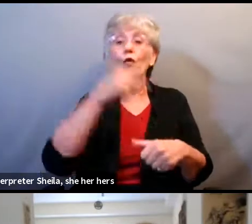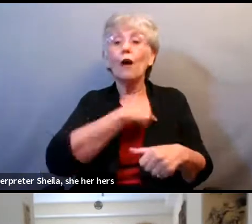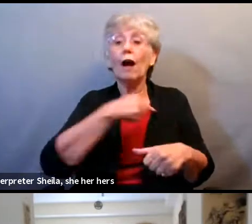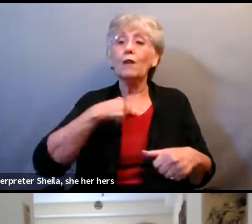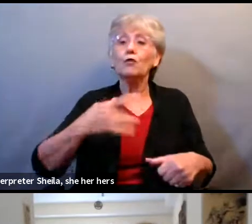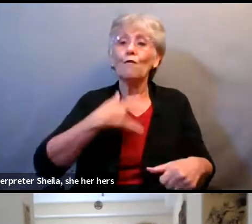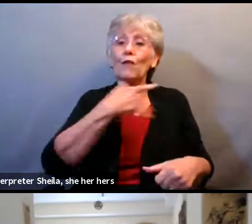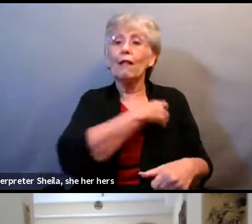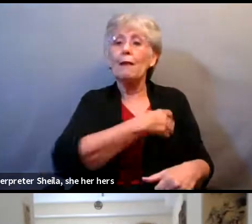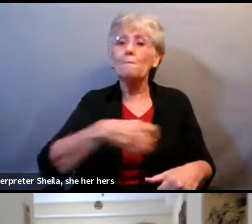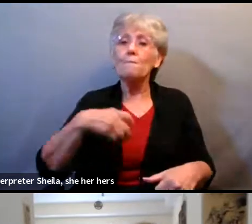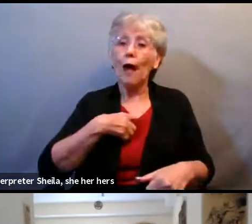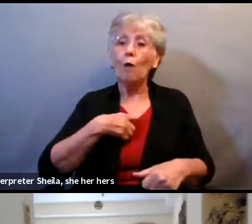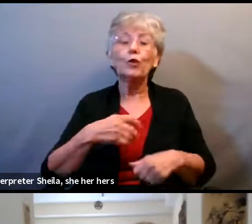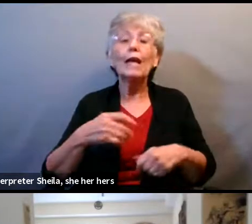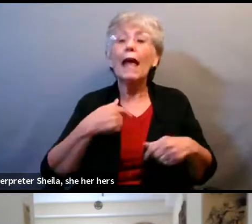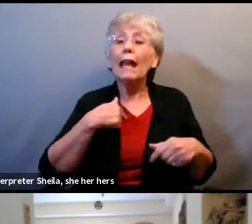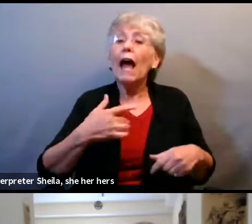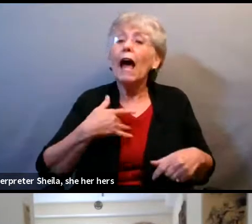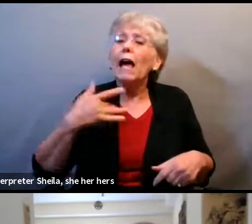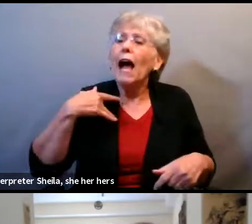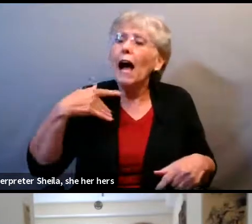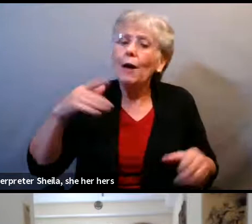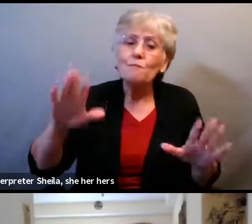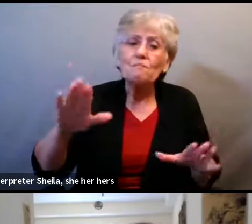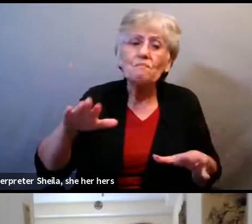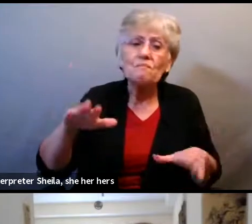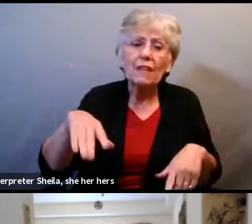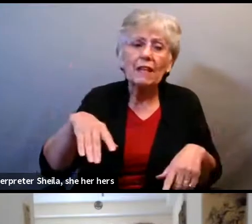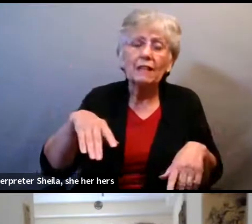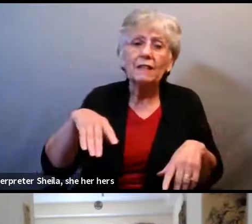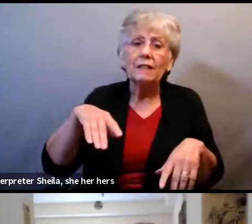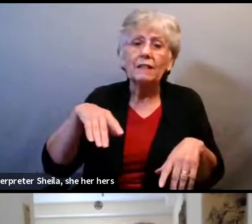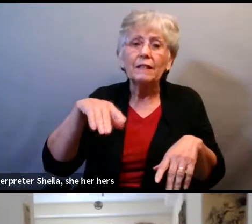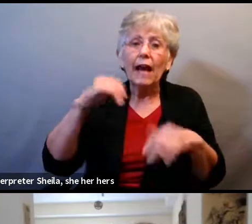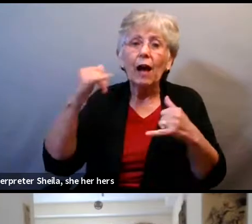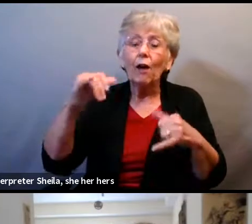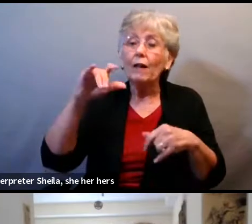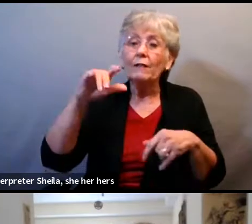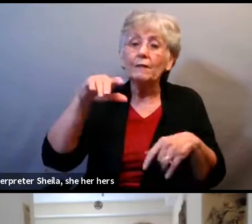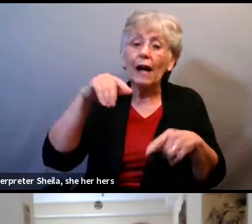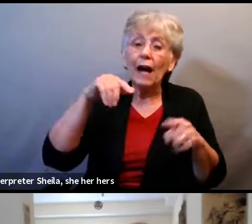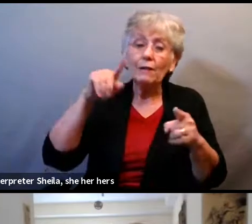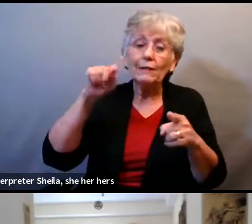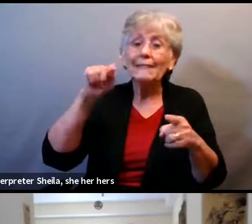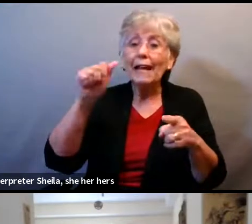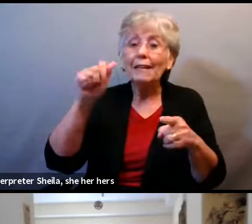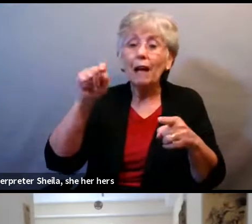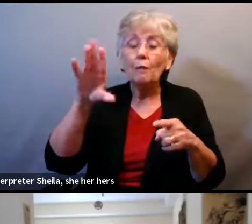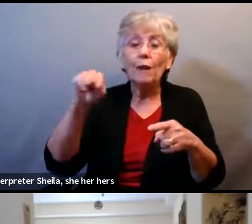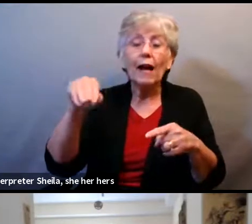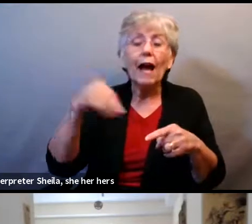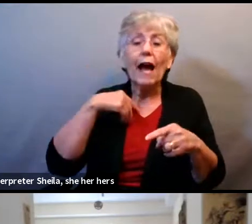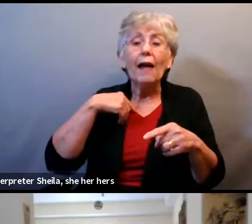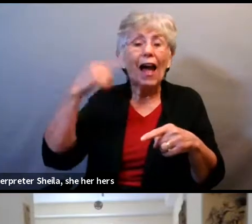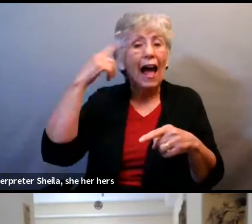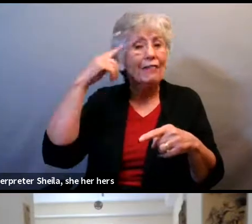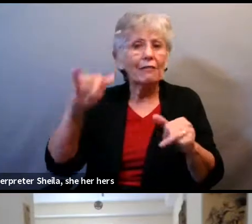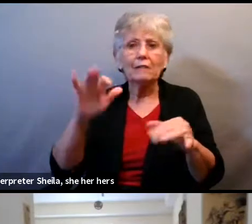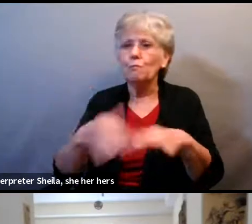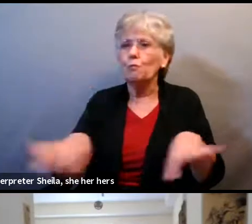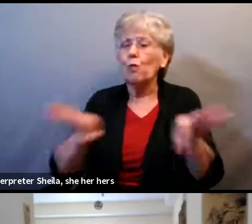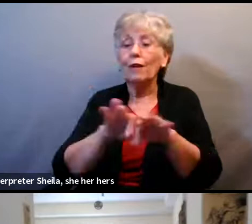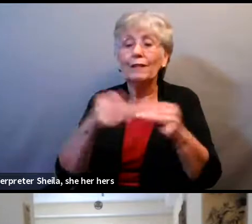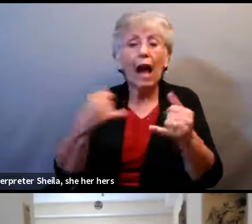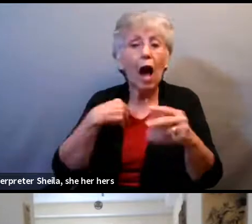Yeah, I think that's so important. And I think from going to the Crip Camp Impact campaign and watching